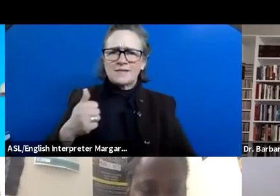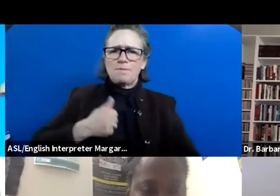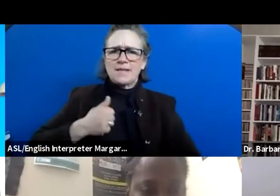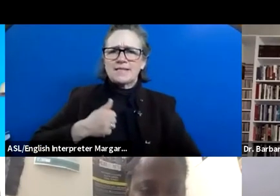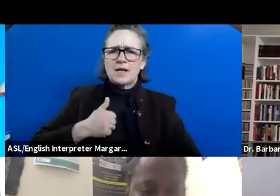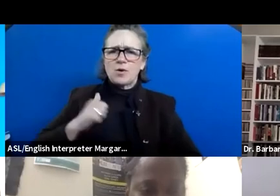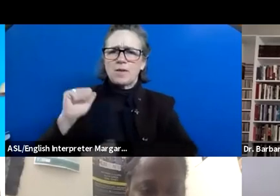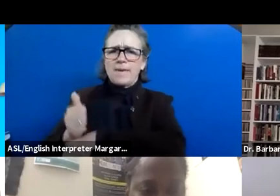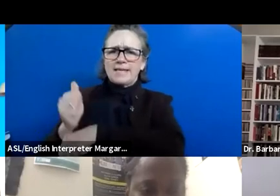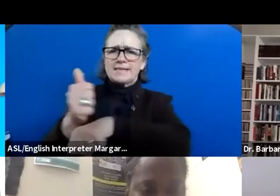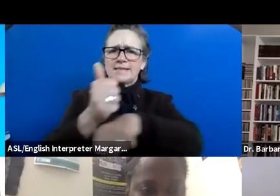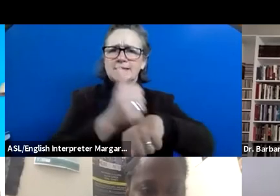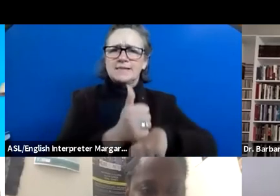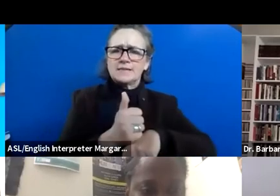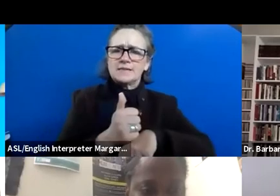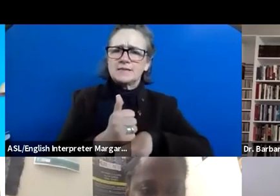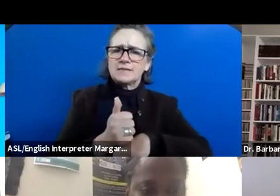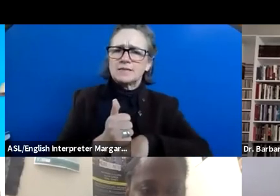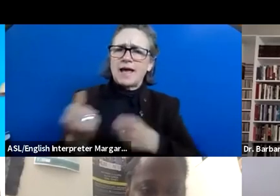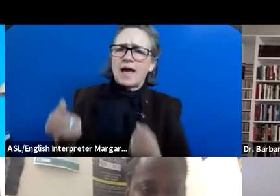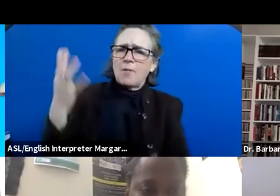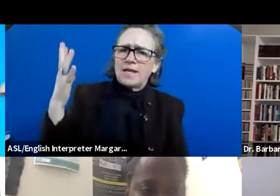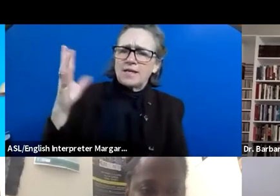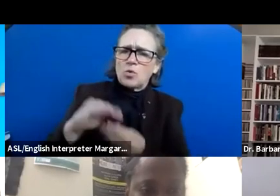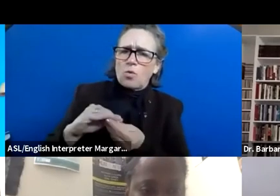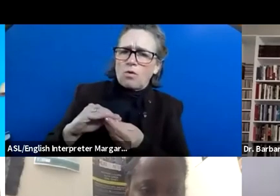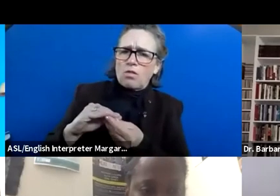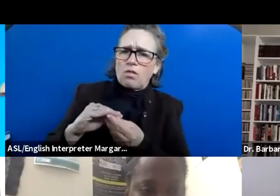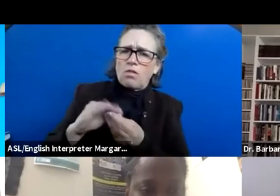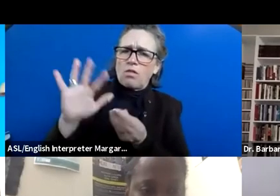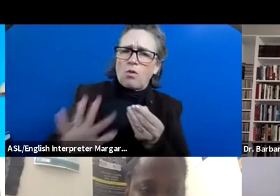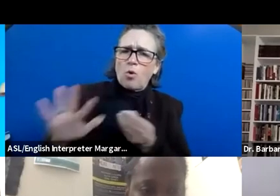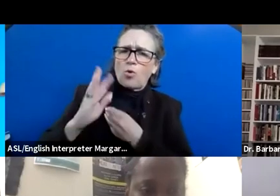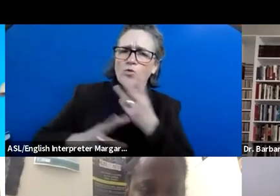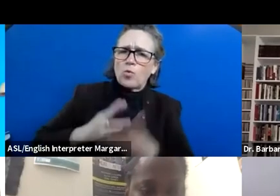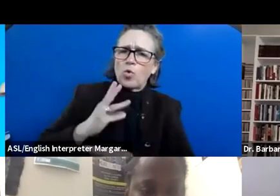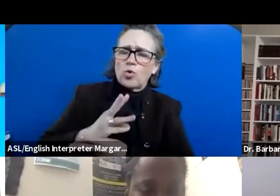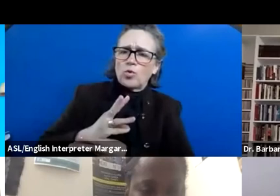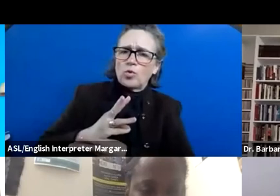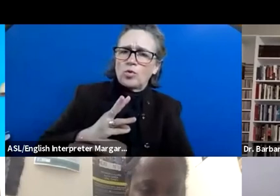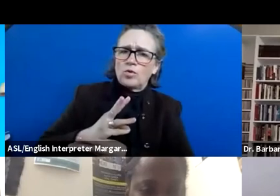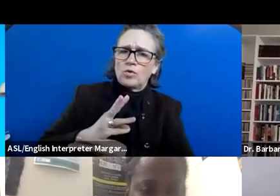countries around the world, how many territories, in which countries are